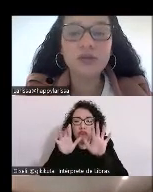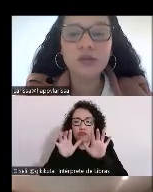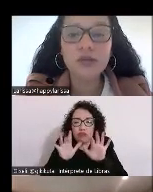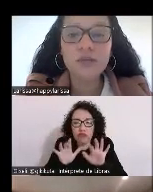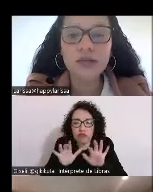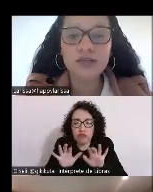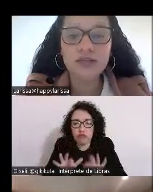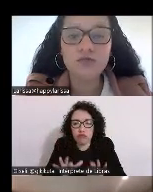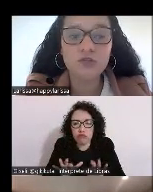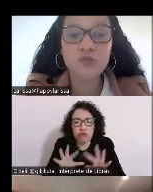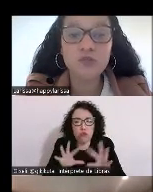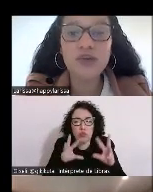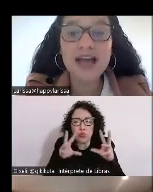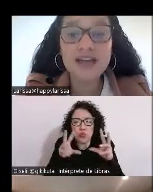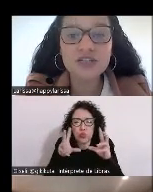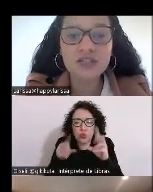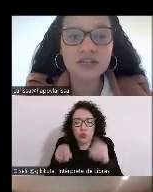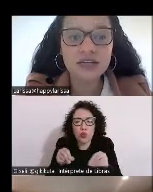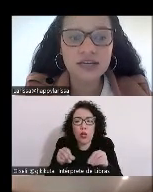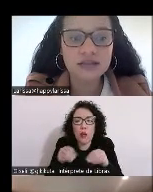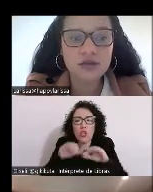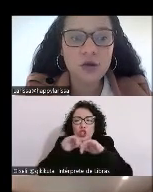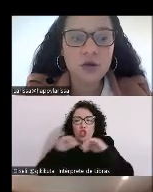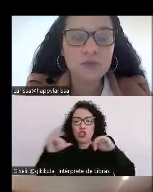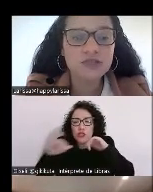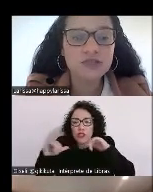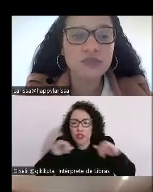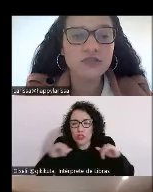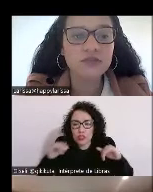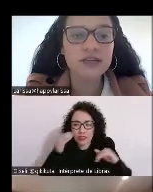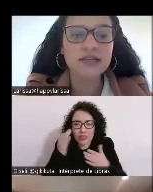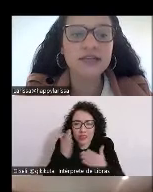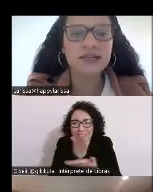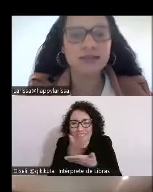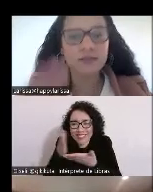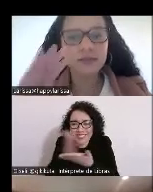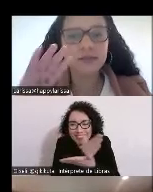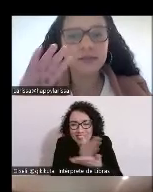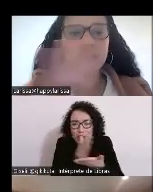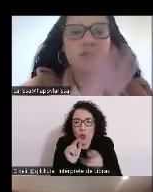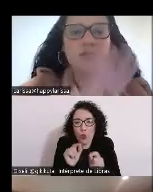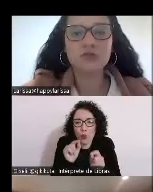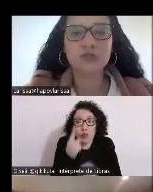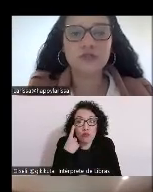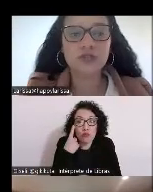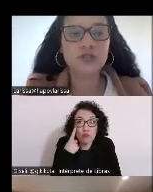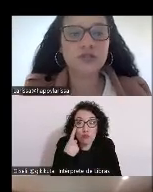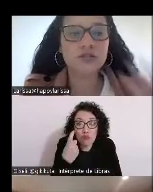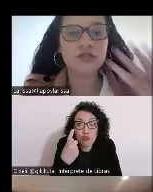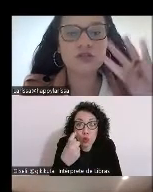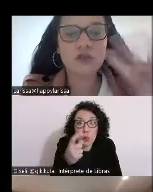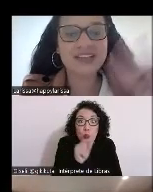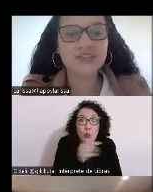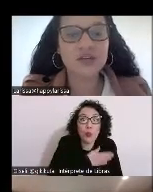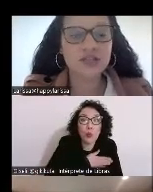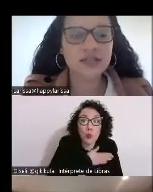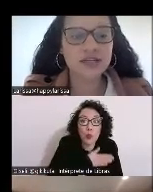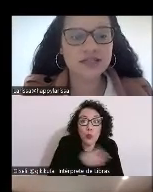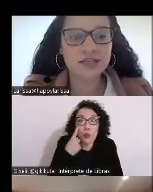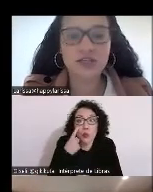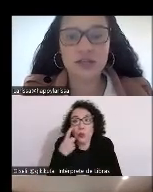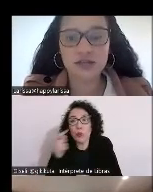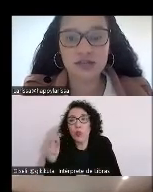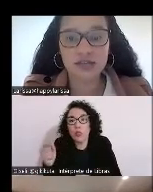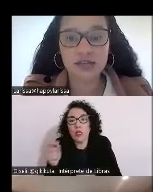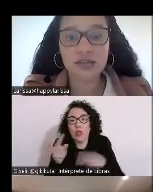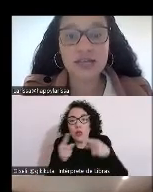ele é totalmente dividido por áreas de interesse. Como vocês podem ver ali, está bem pequenininho, mas no canto esquerdo nós temos 4 áreas de interesse